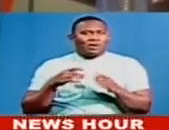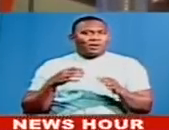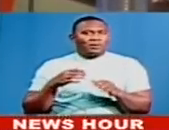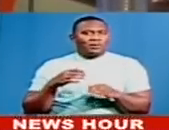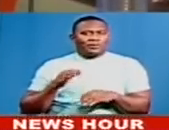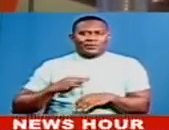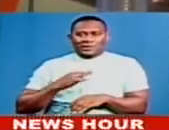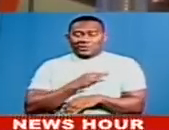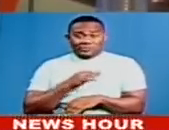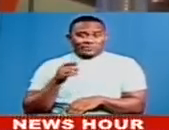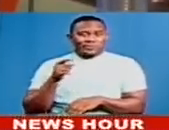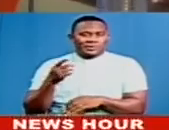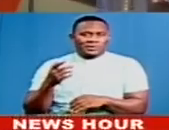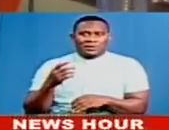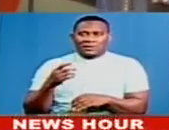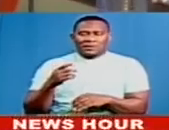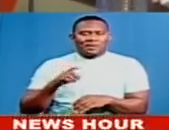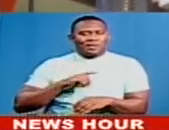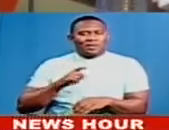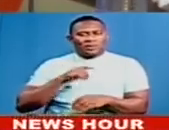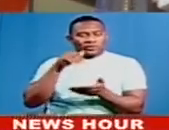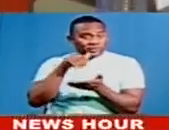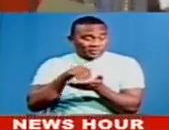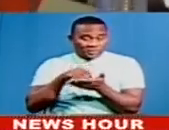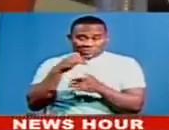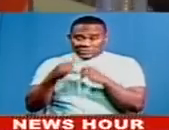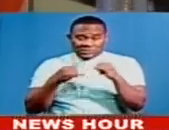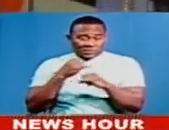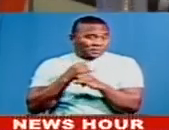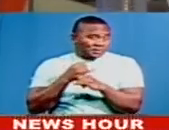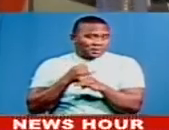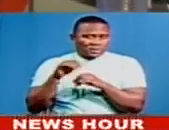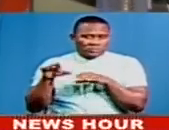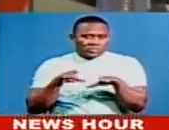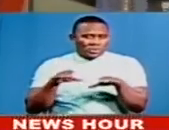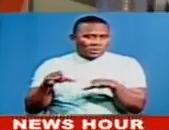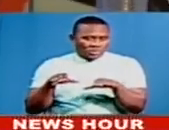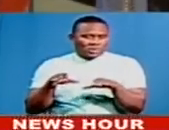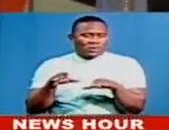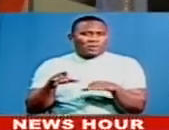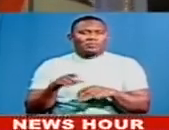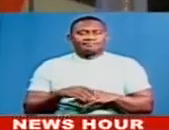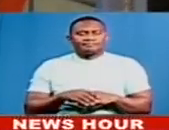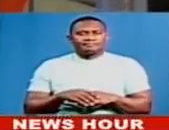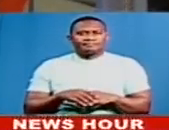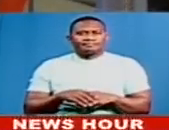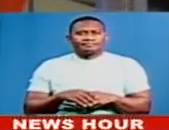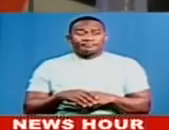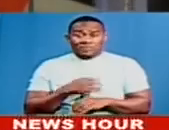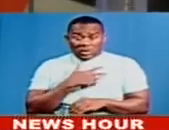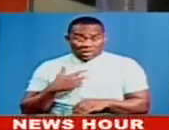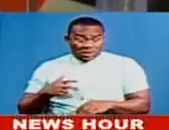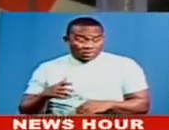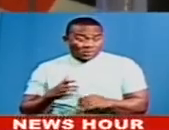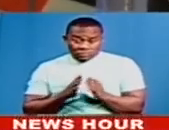Legon Center for International Affairs and Diplomacy, LESIAD. Since Denmark is also interested in